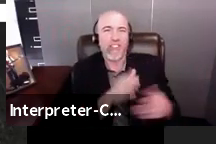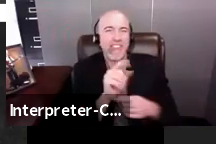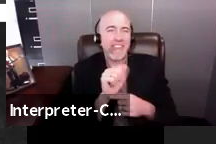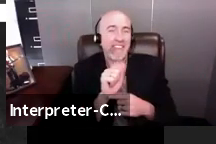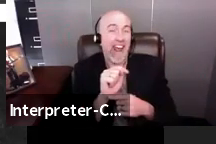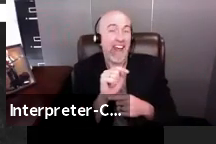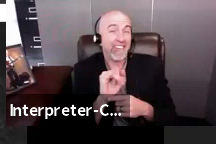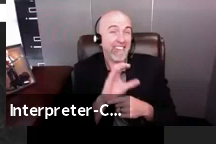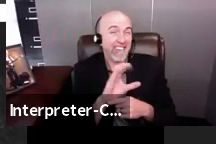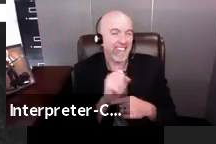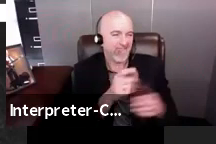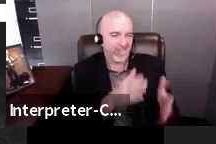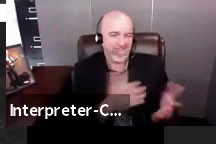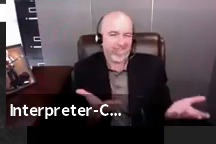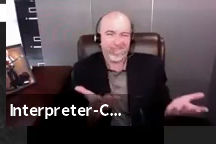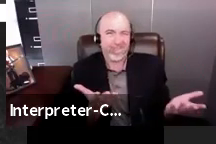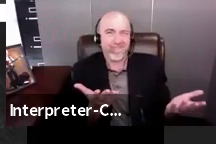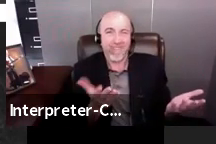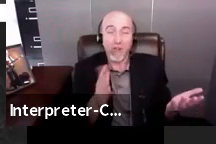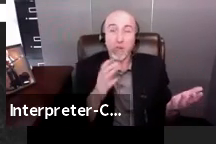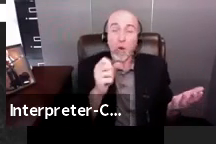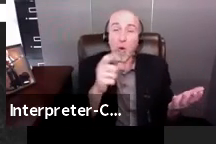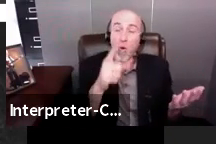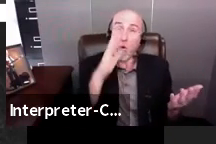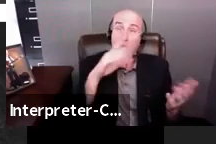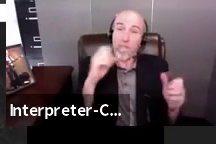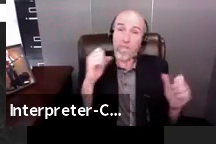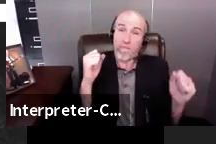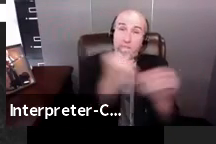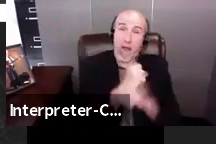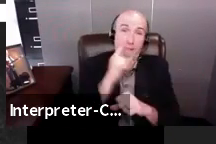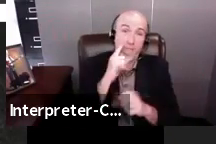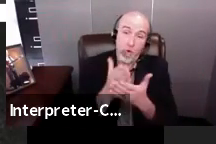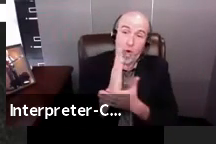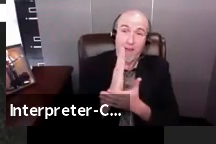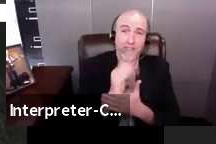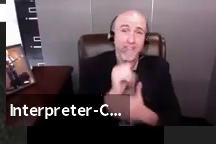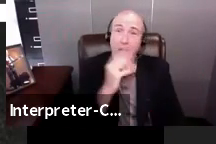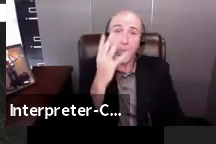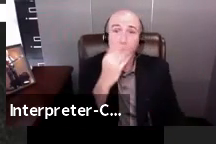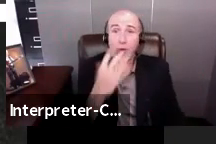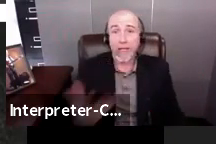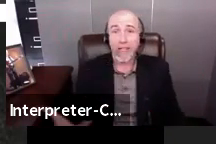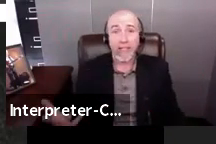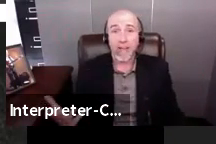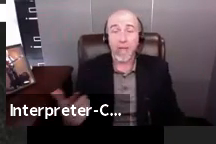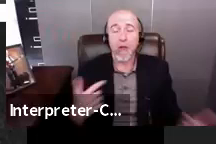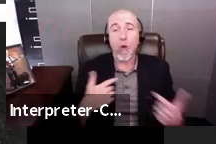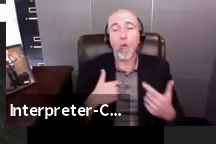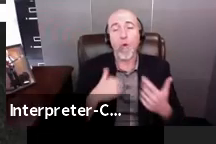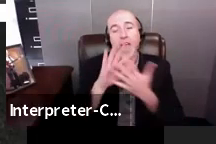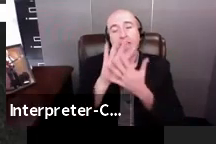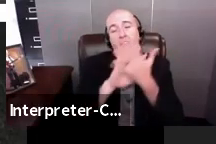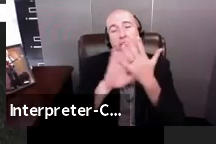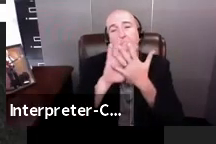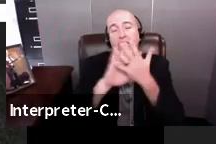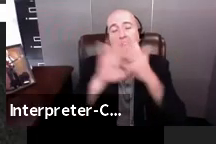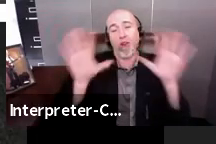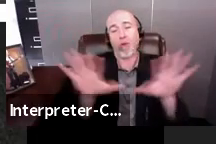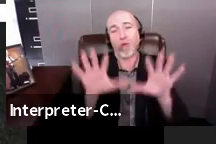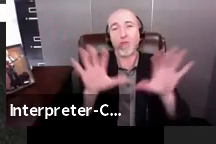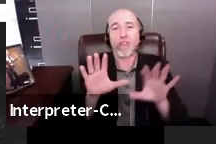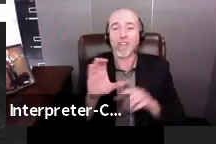know, again, you know, fighting for your rights is never pretty. You know, we make the allusion to the civil rights